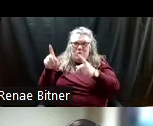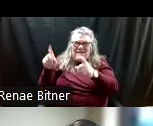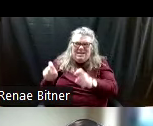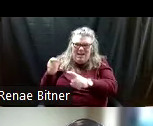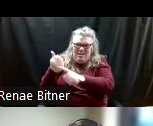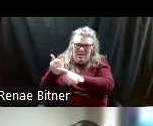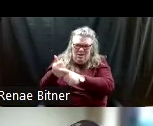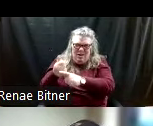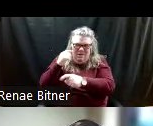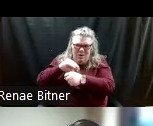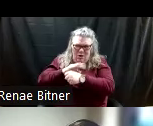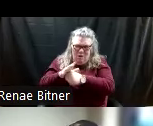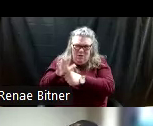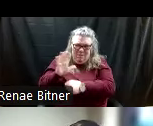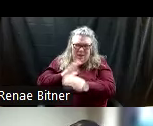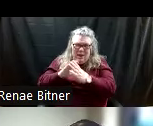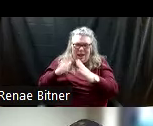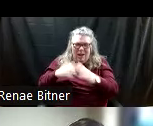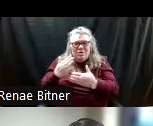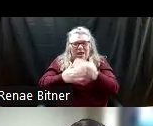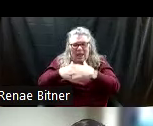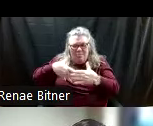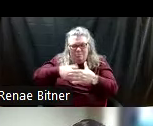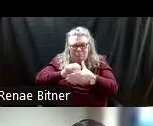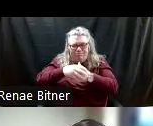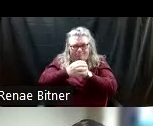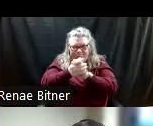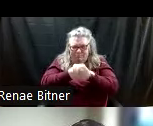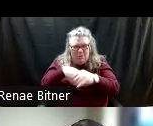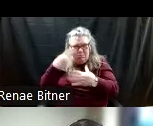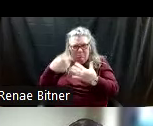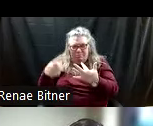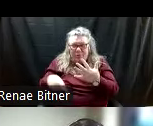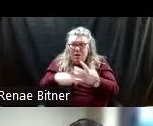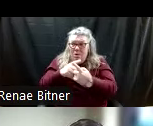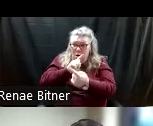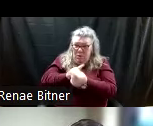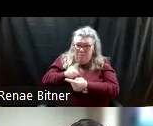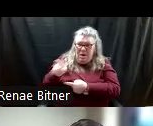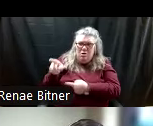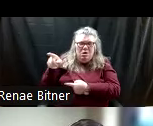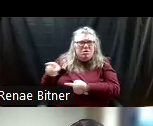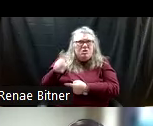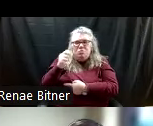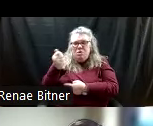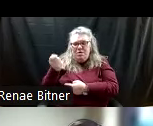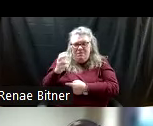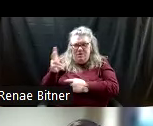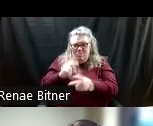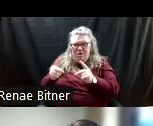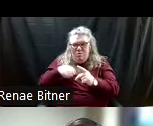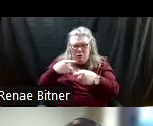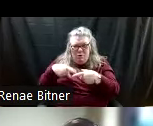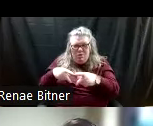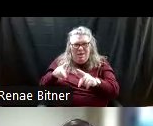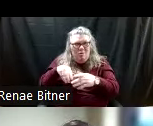house, hand sanitizer, all those things. Once we'd met her, she was one of the few people that we were allowing